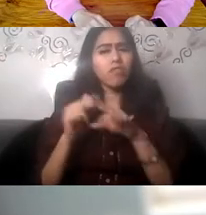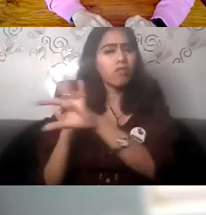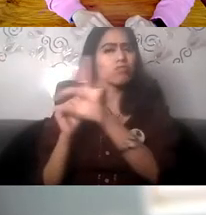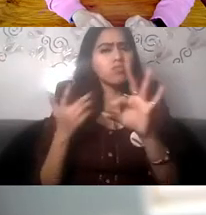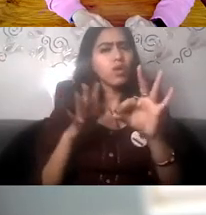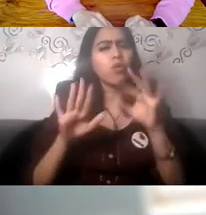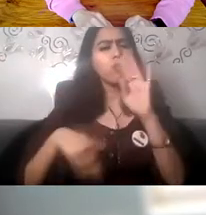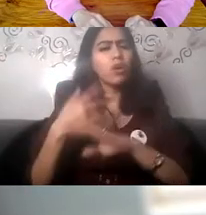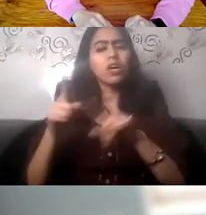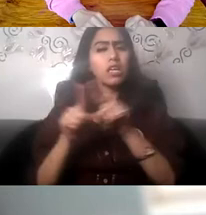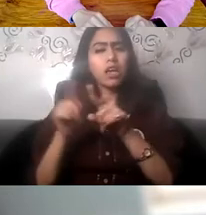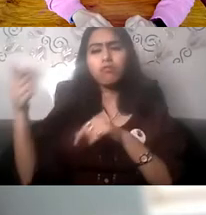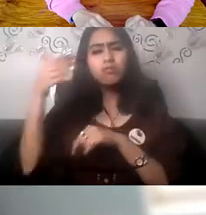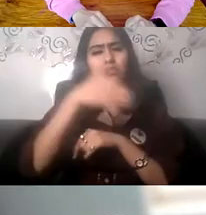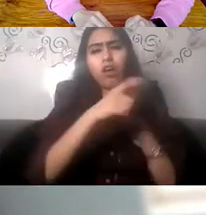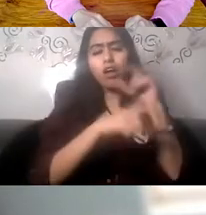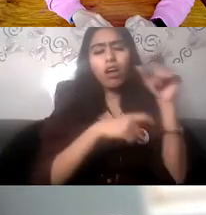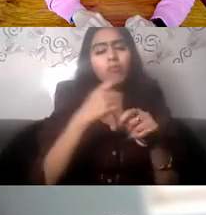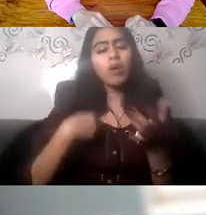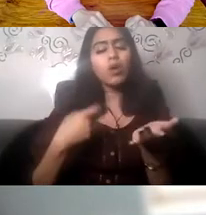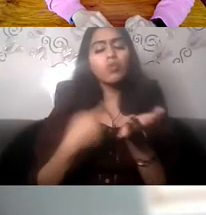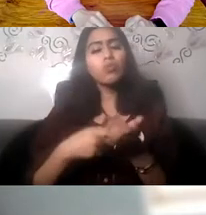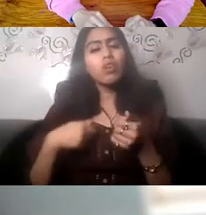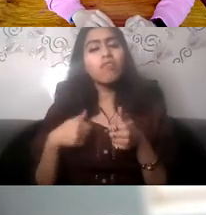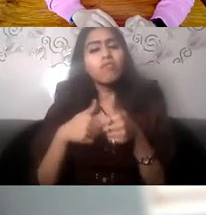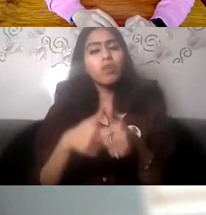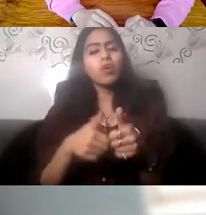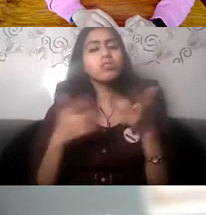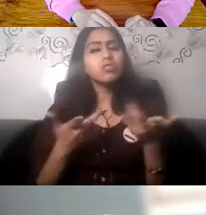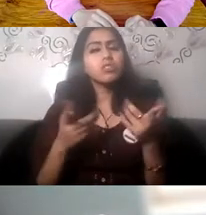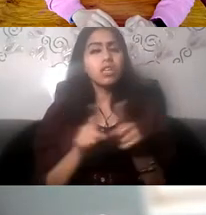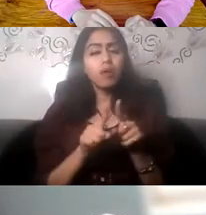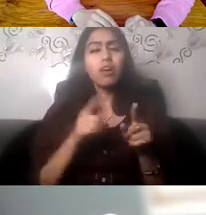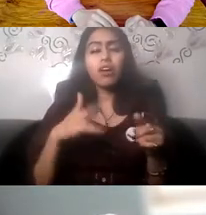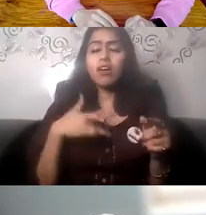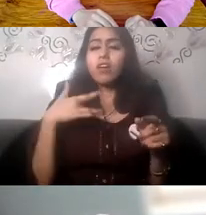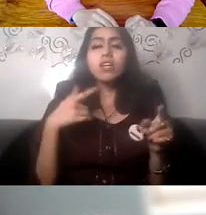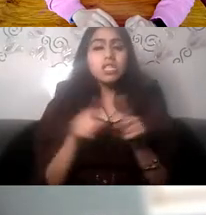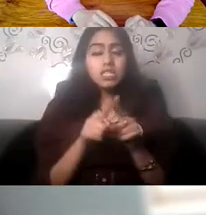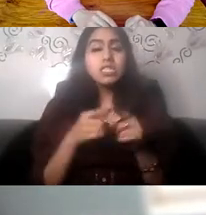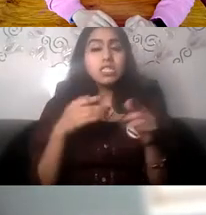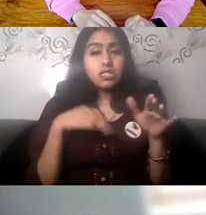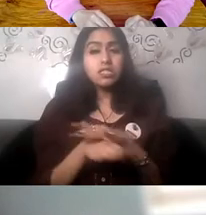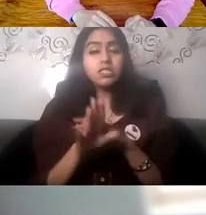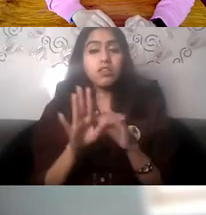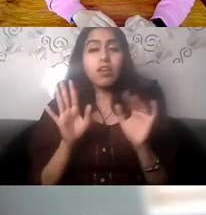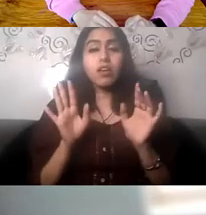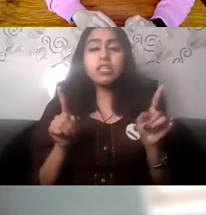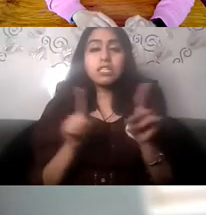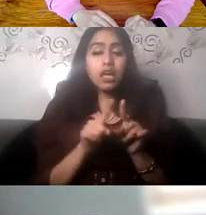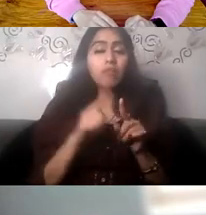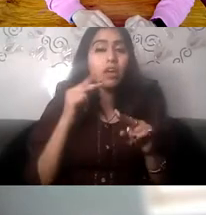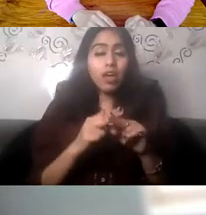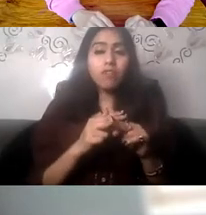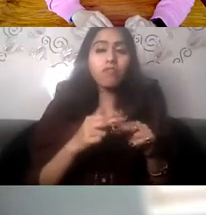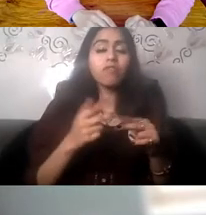or after they have come into my company. The concern is will the authorities